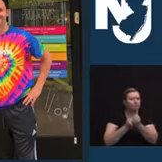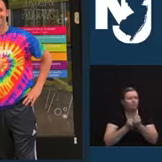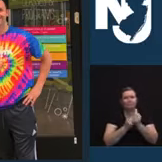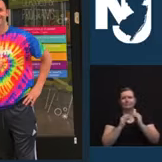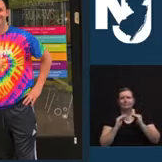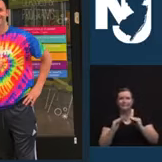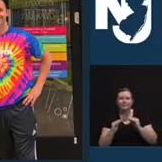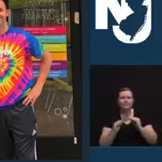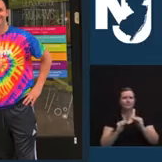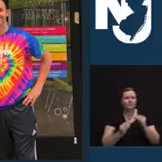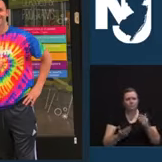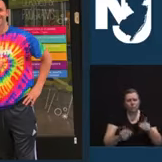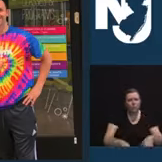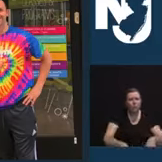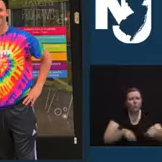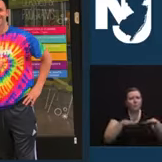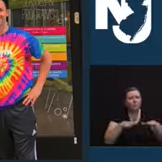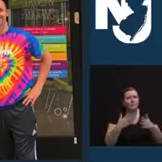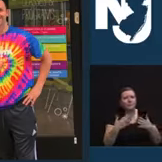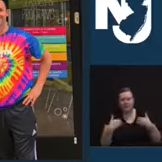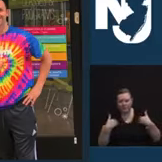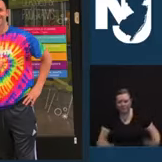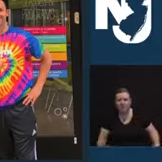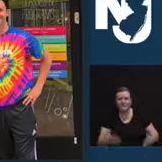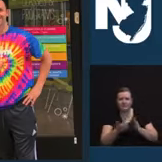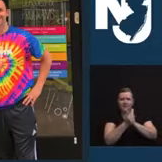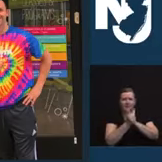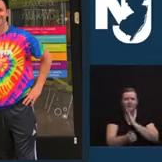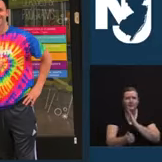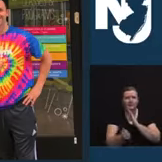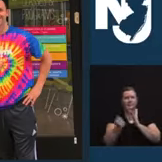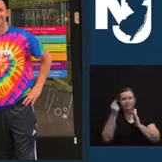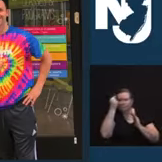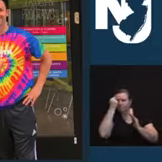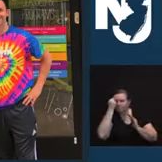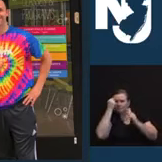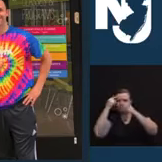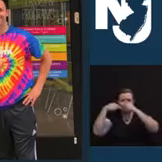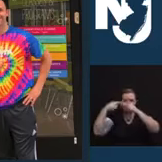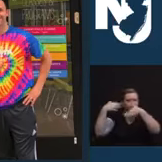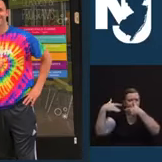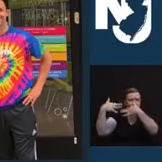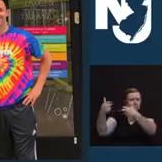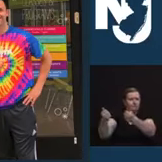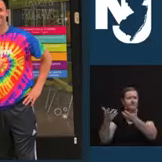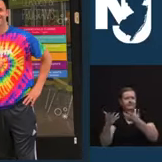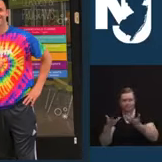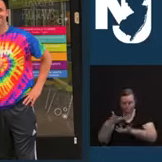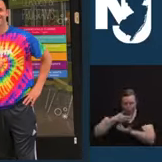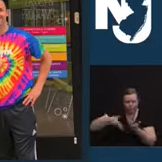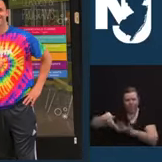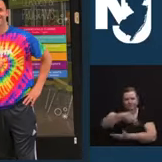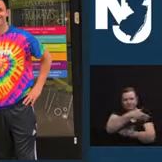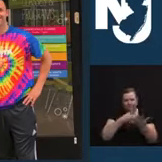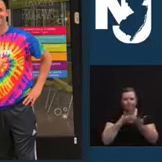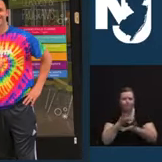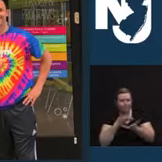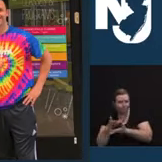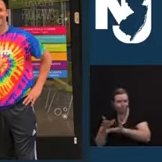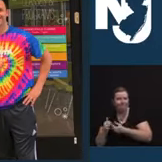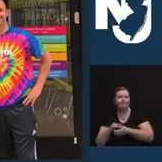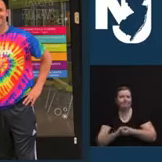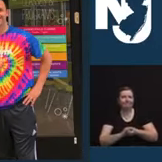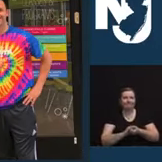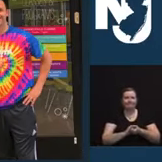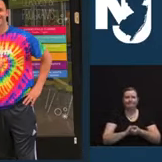their social and cognitive skills. It's part of a commitment to not just producing a lifelong love of exercise, but to